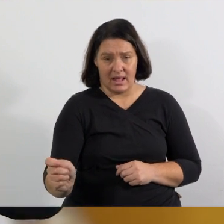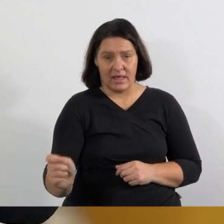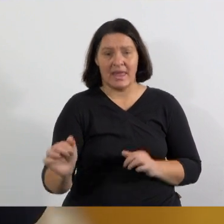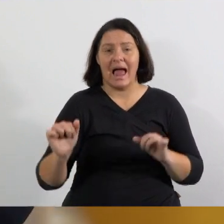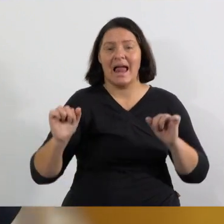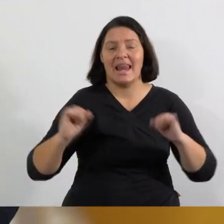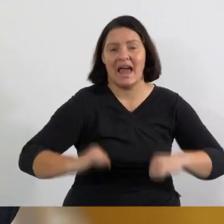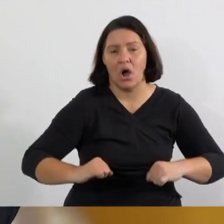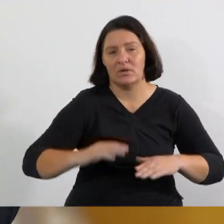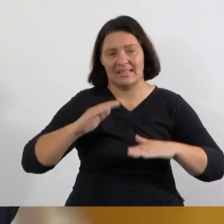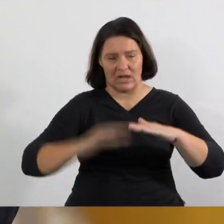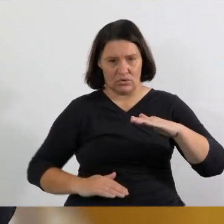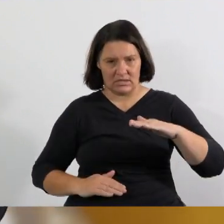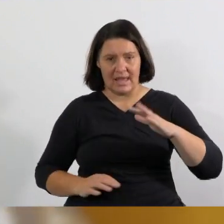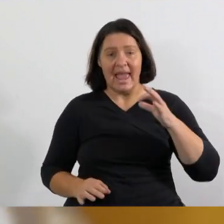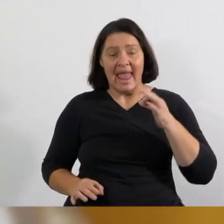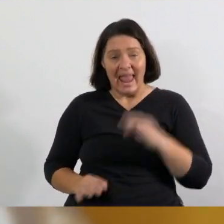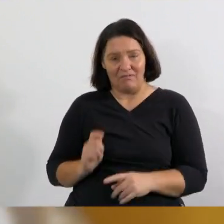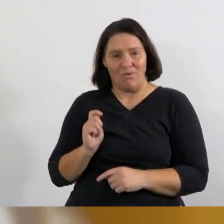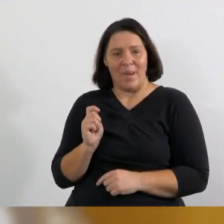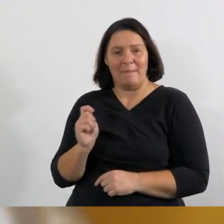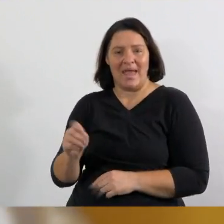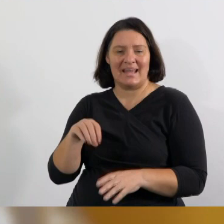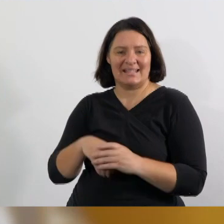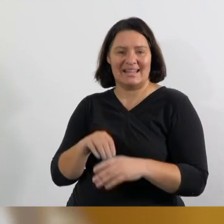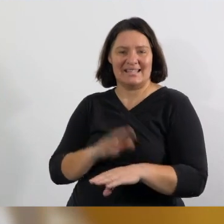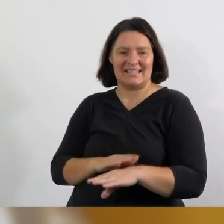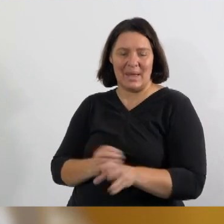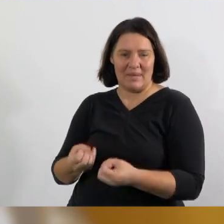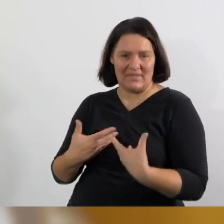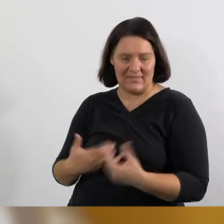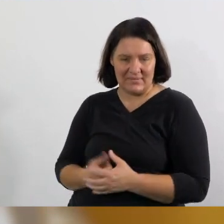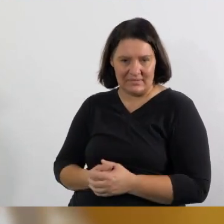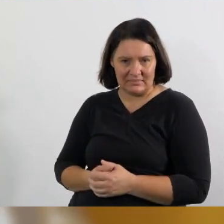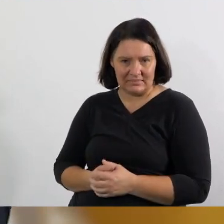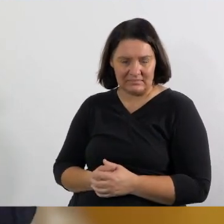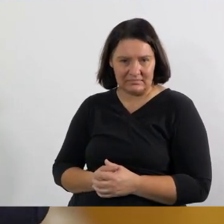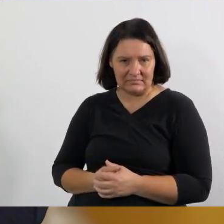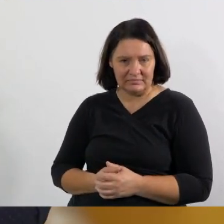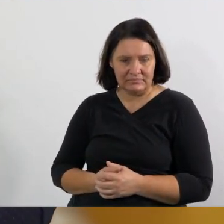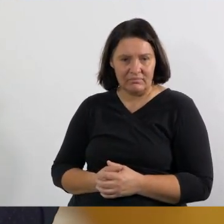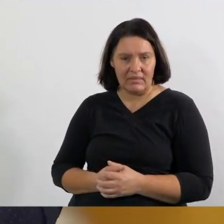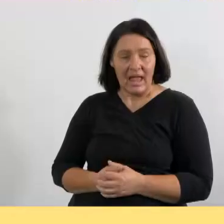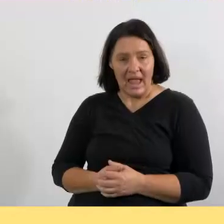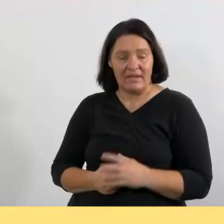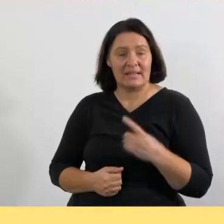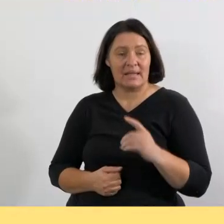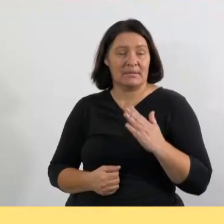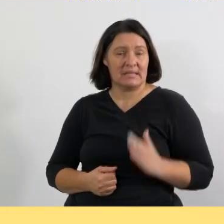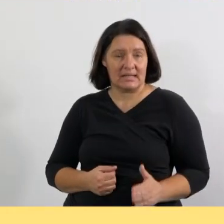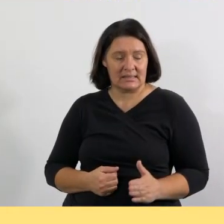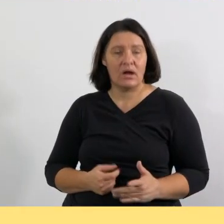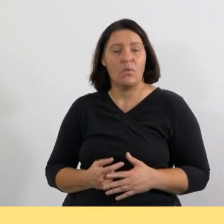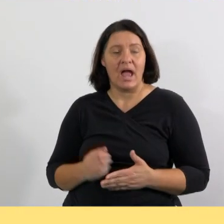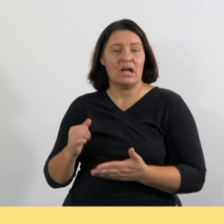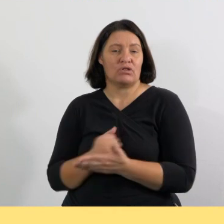they allow us discount if we pay within the time that they have given us. So if you come to the debit